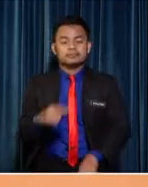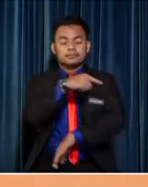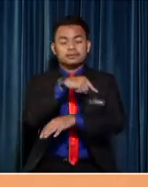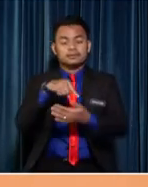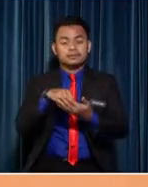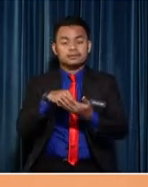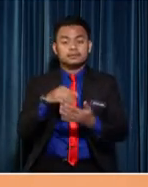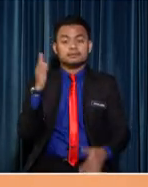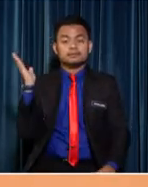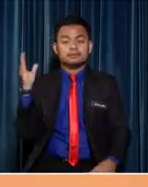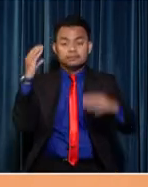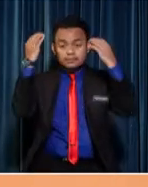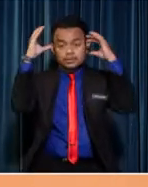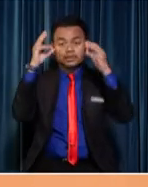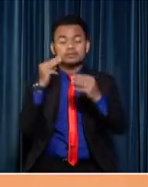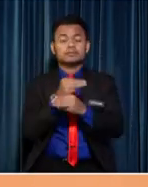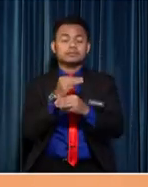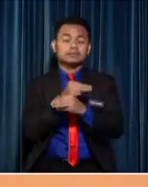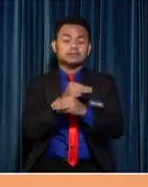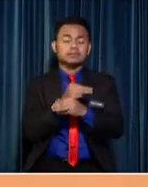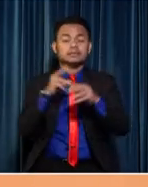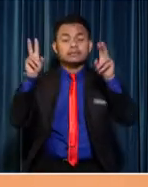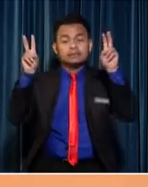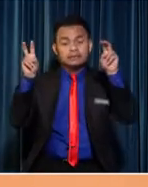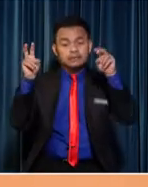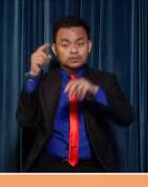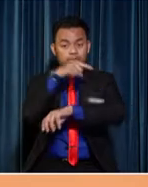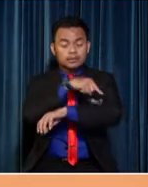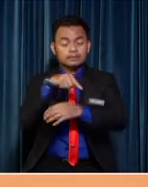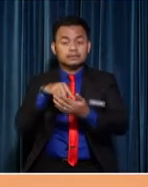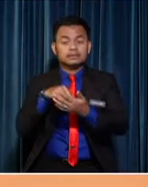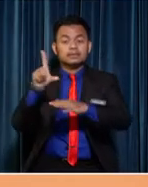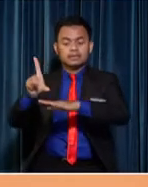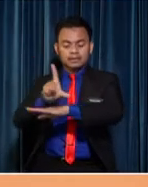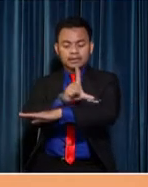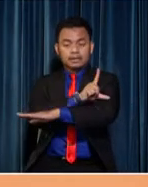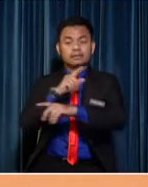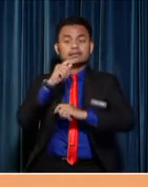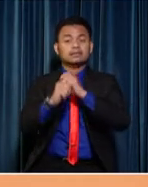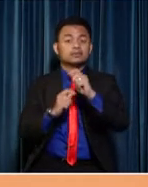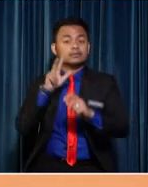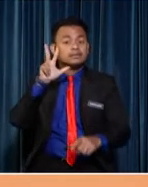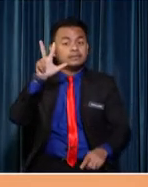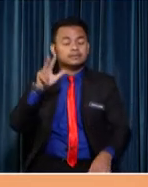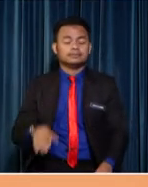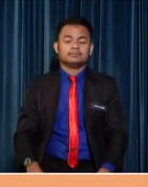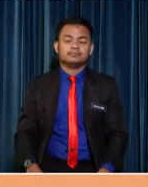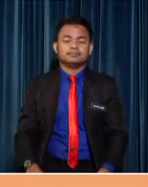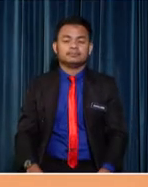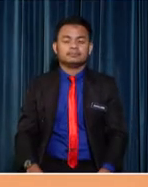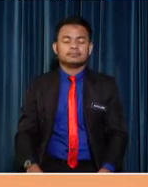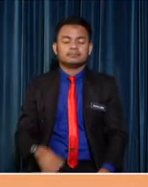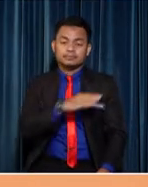your mathematics teacher and the topic for this lesson is Lenght for Year 3. With me